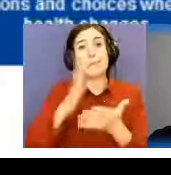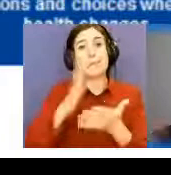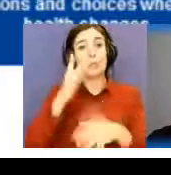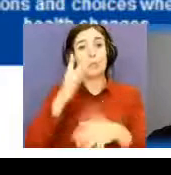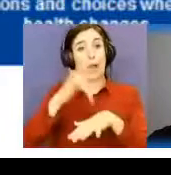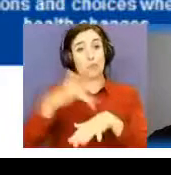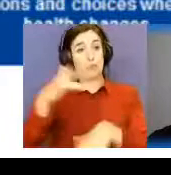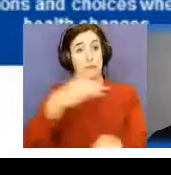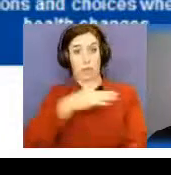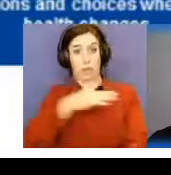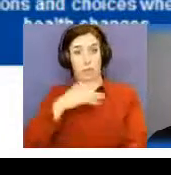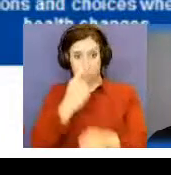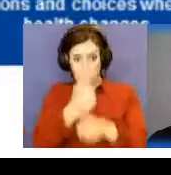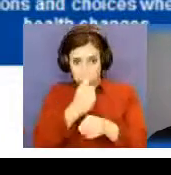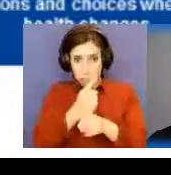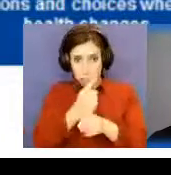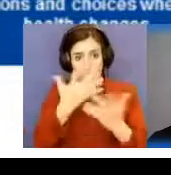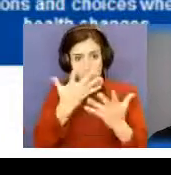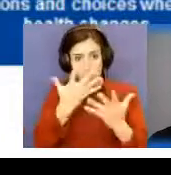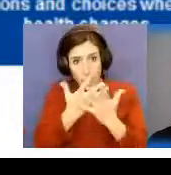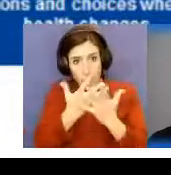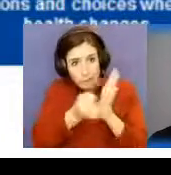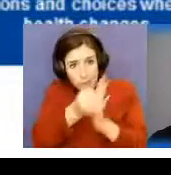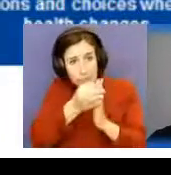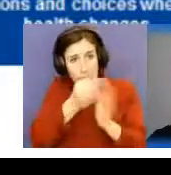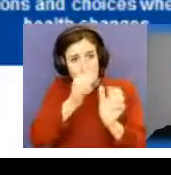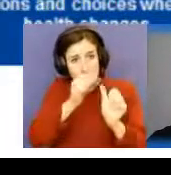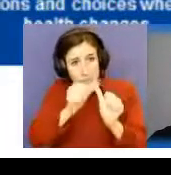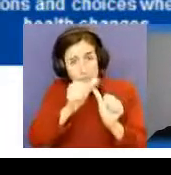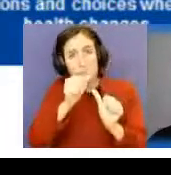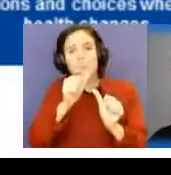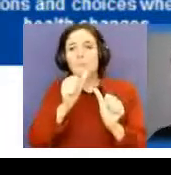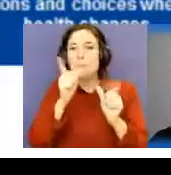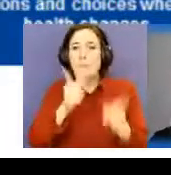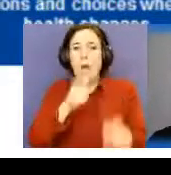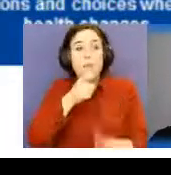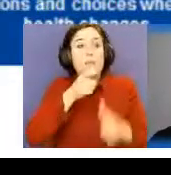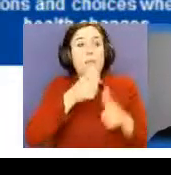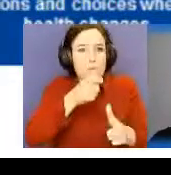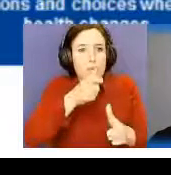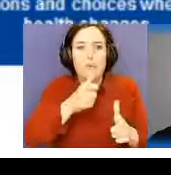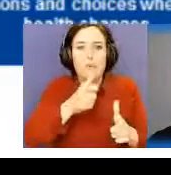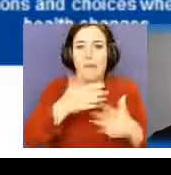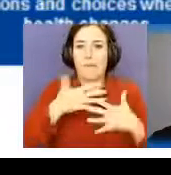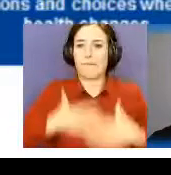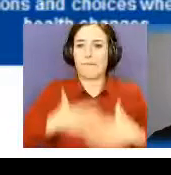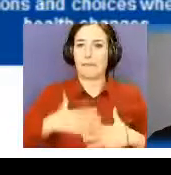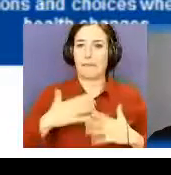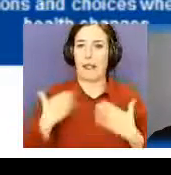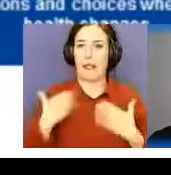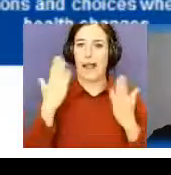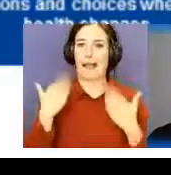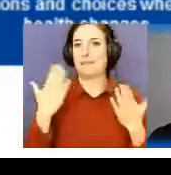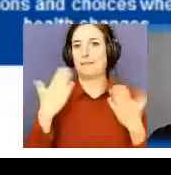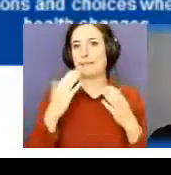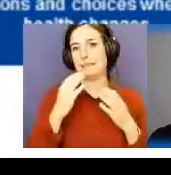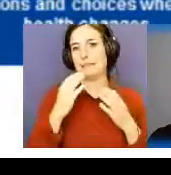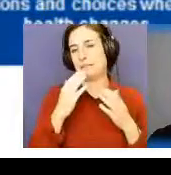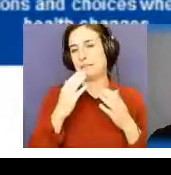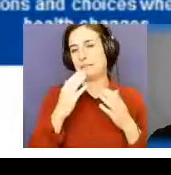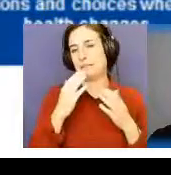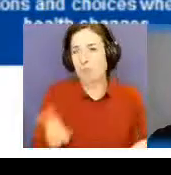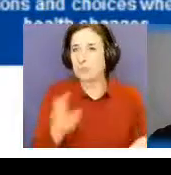terms of how you can build it into those lives. So the physical activity has to be there. We're seeing examples of this up and down the country of how and